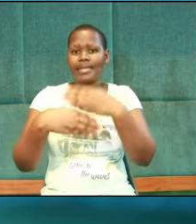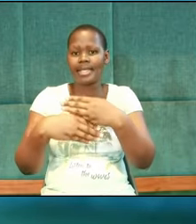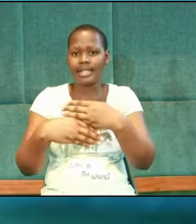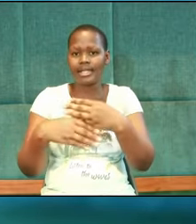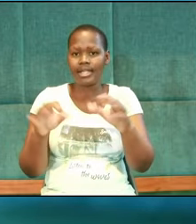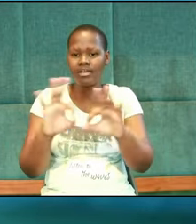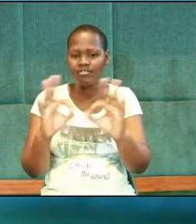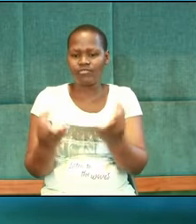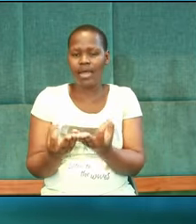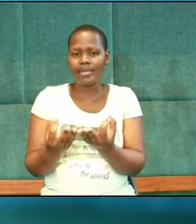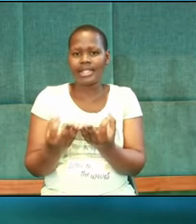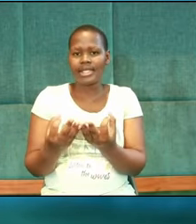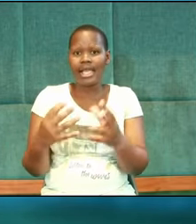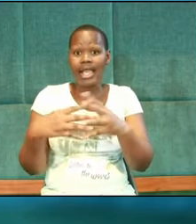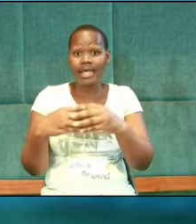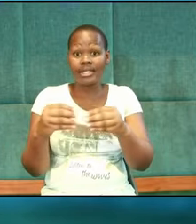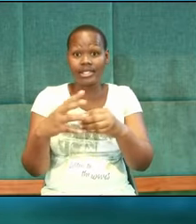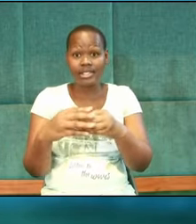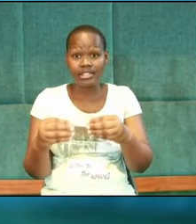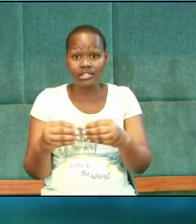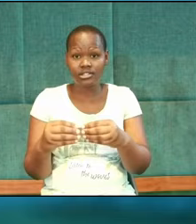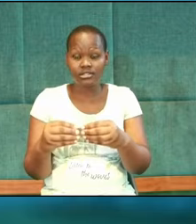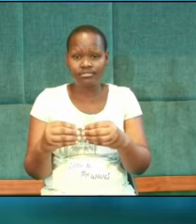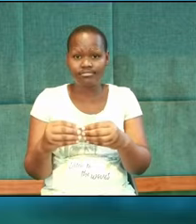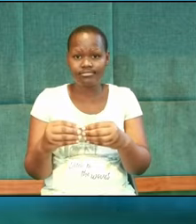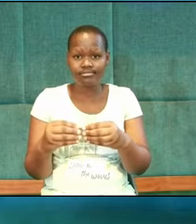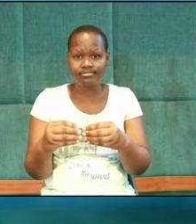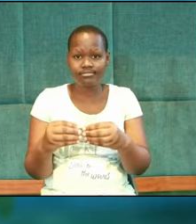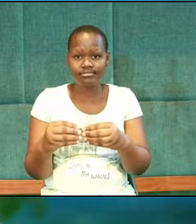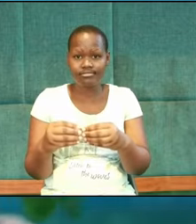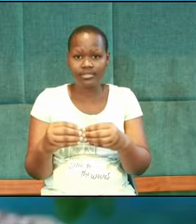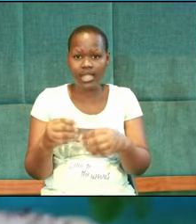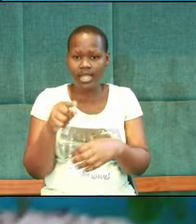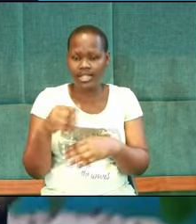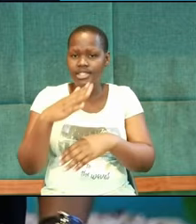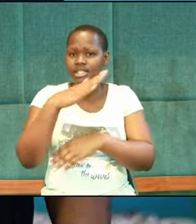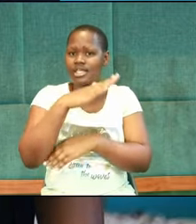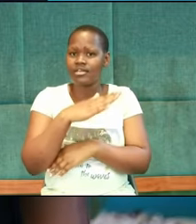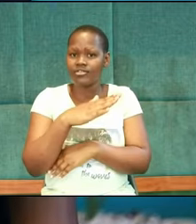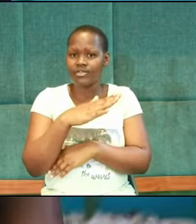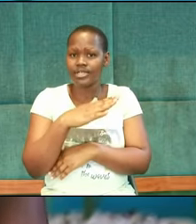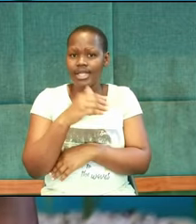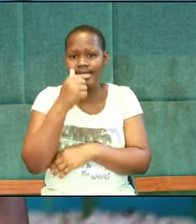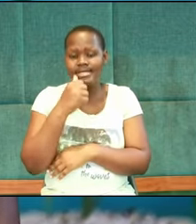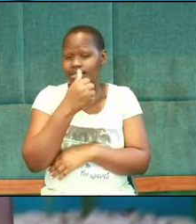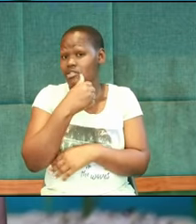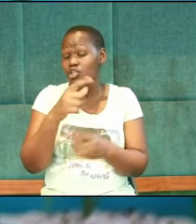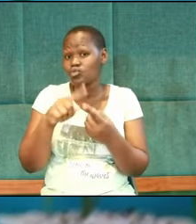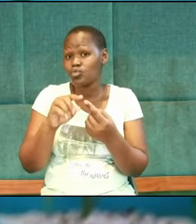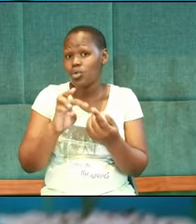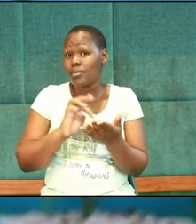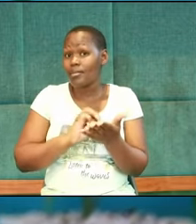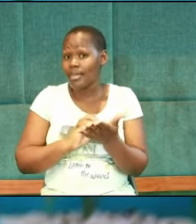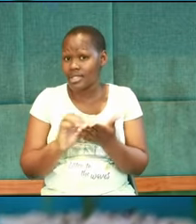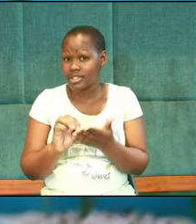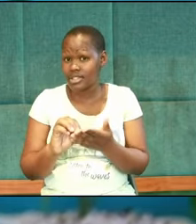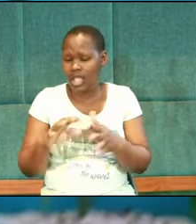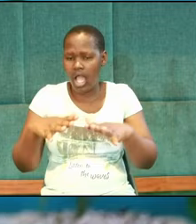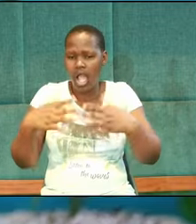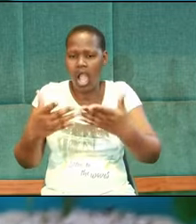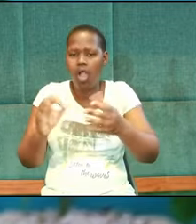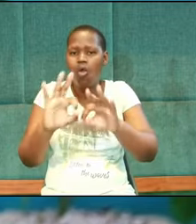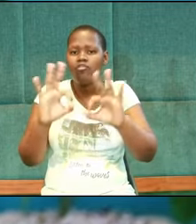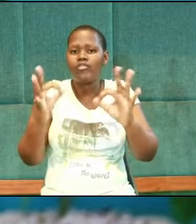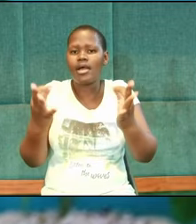can be established, but it's not productive. This evening, the secret to the message is, how can your